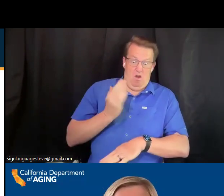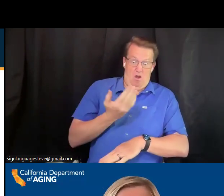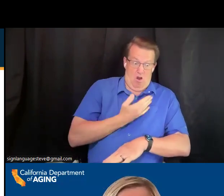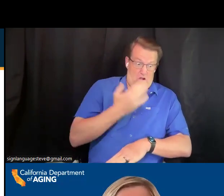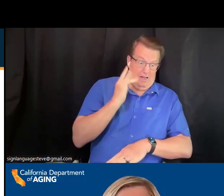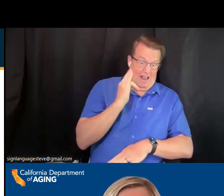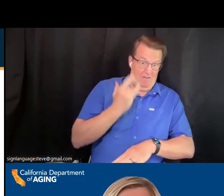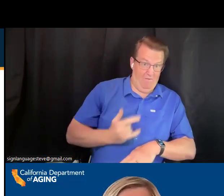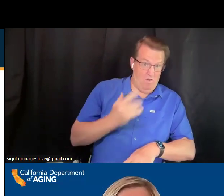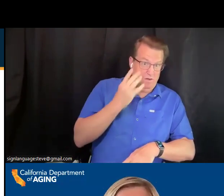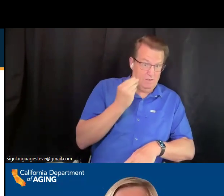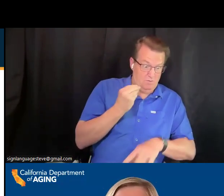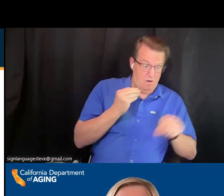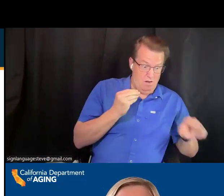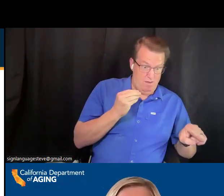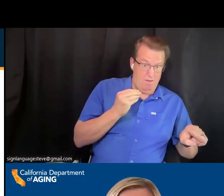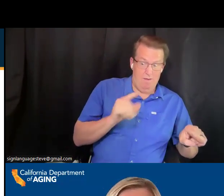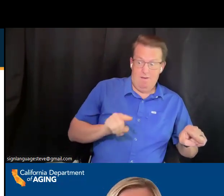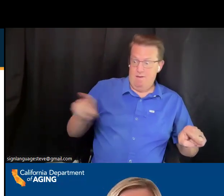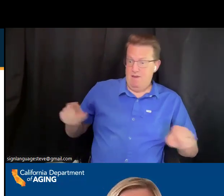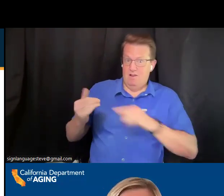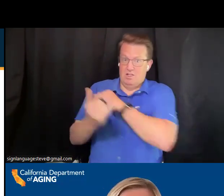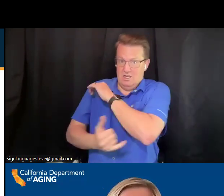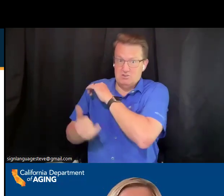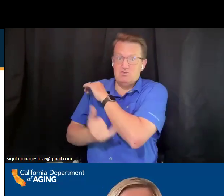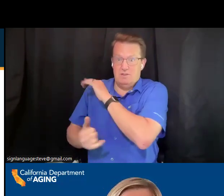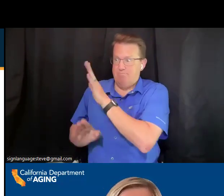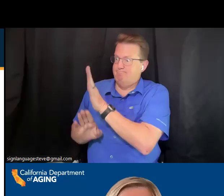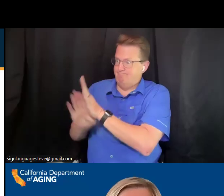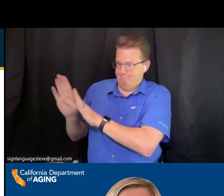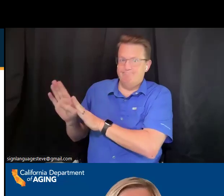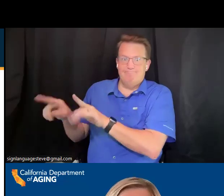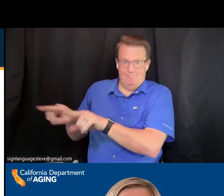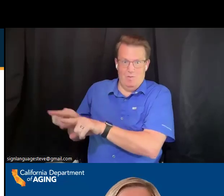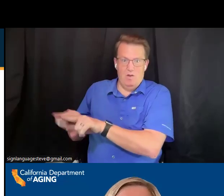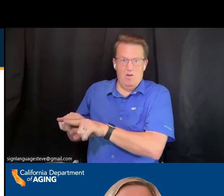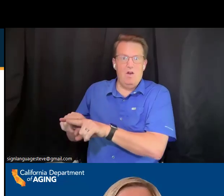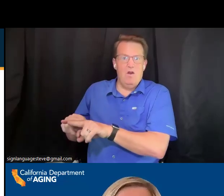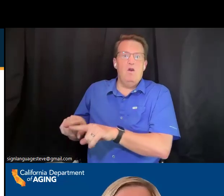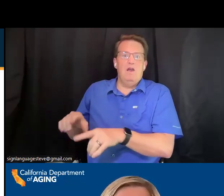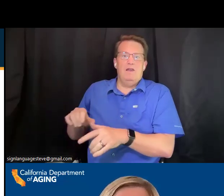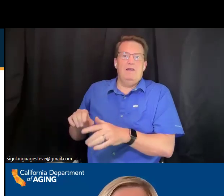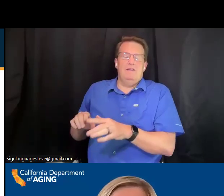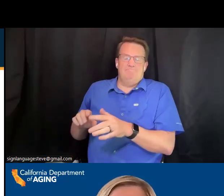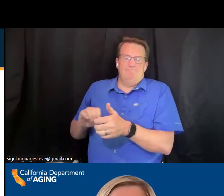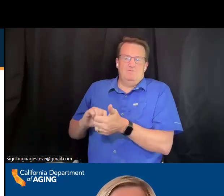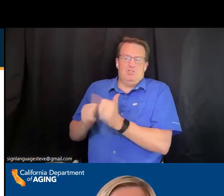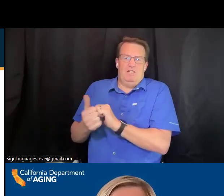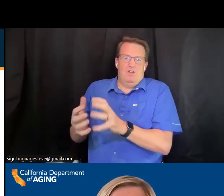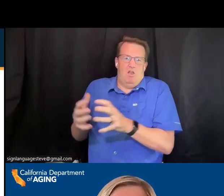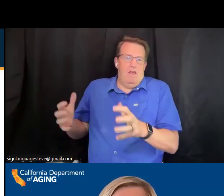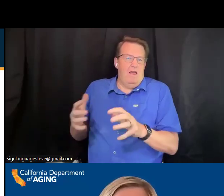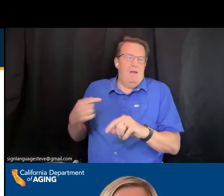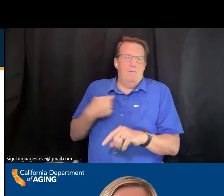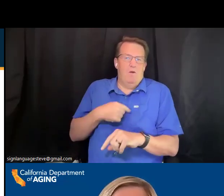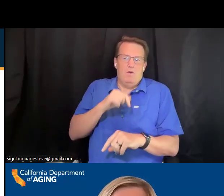and across the country is growing rapidly and changing dramatically, we haven't seen investments